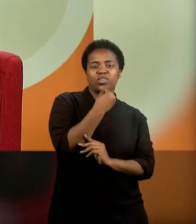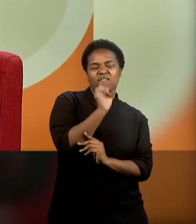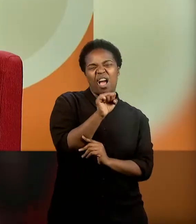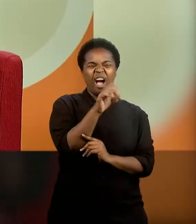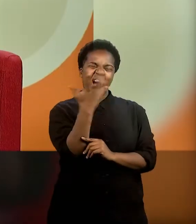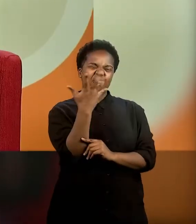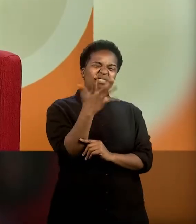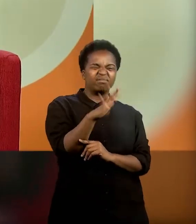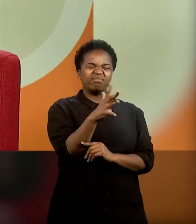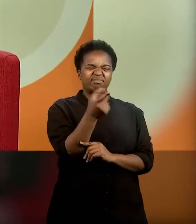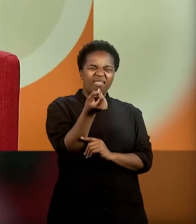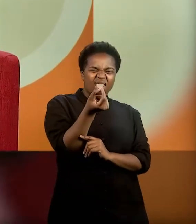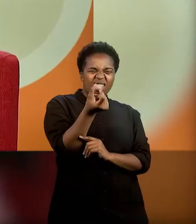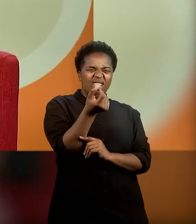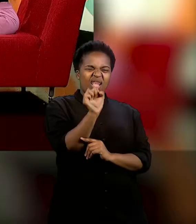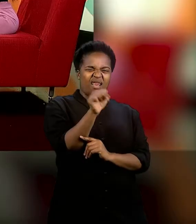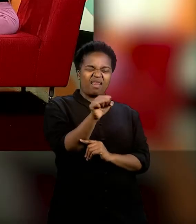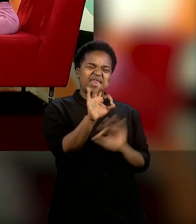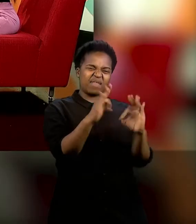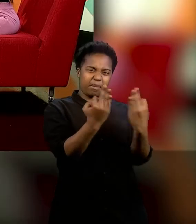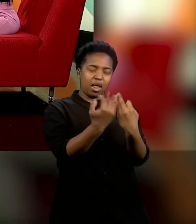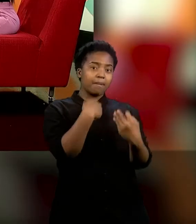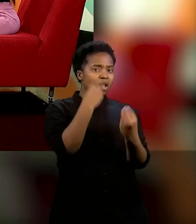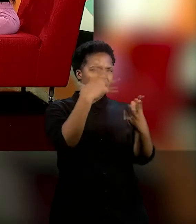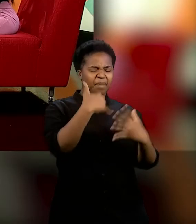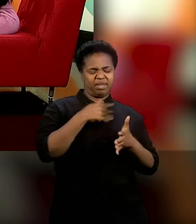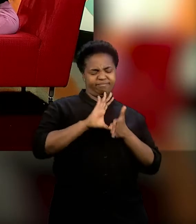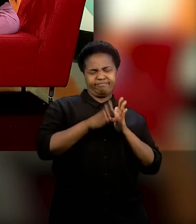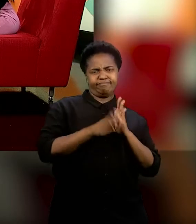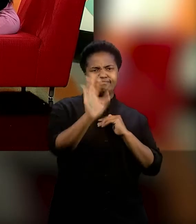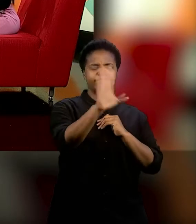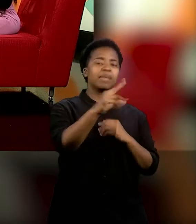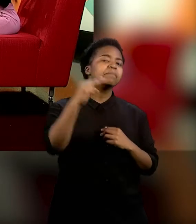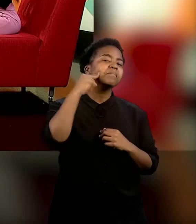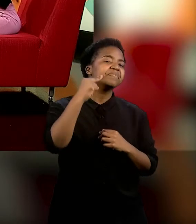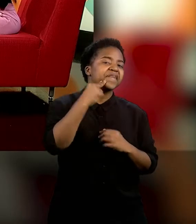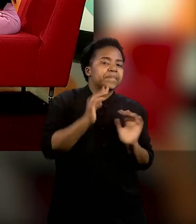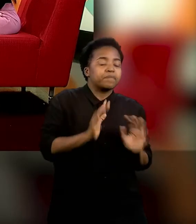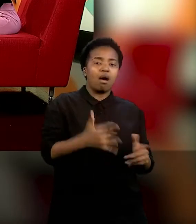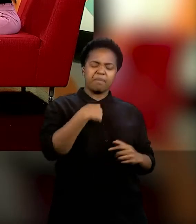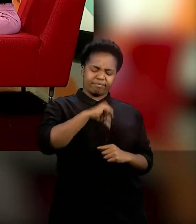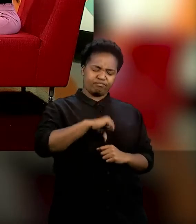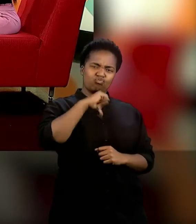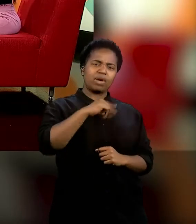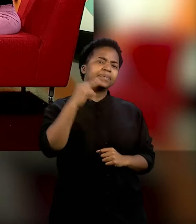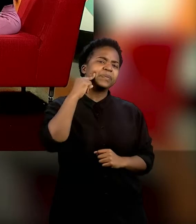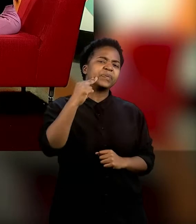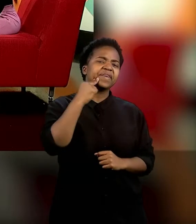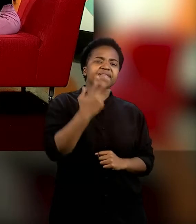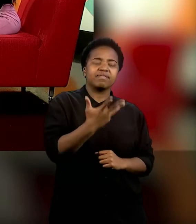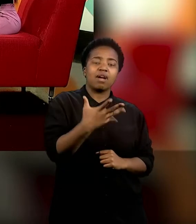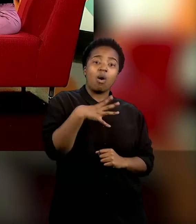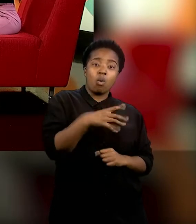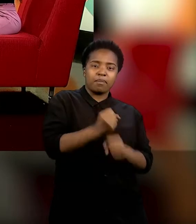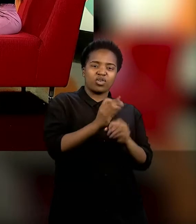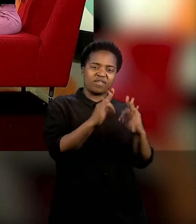the other family, they sign just a bit. I tell people that I'm not disabled. I am deaf, so I'm proud of my deafness. And I